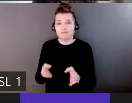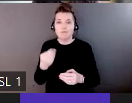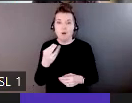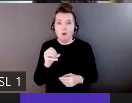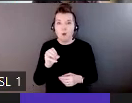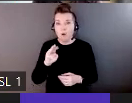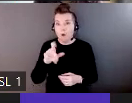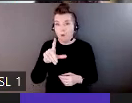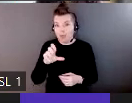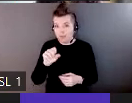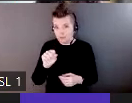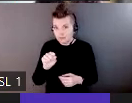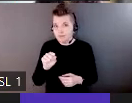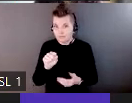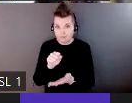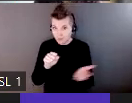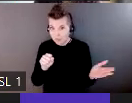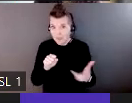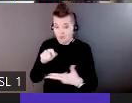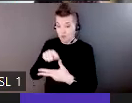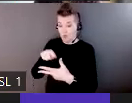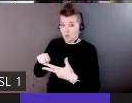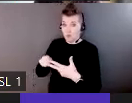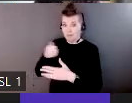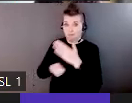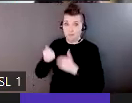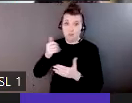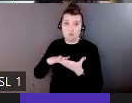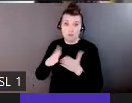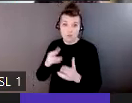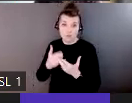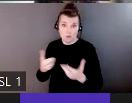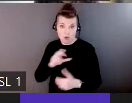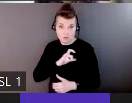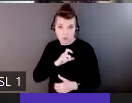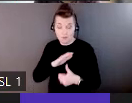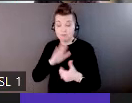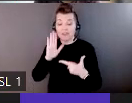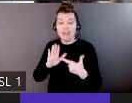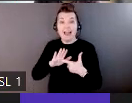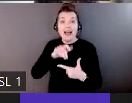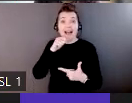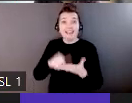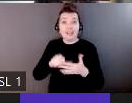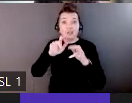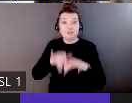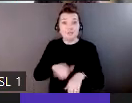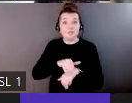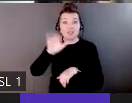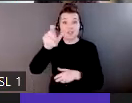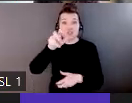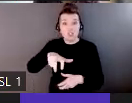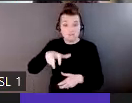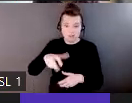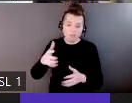conversation with a community resource officer, a letter to the chief's office we've seen in the past, right? If you have a